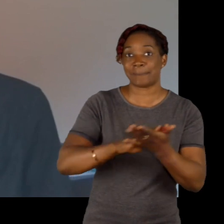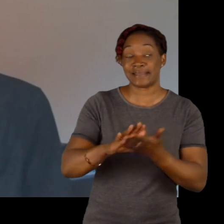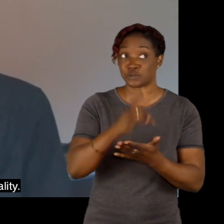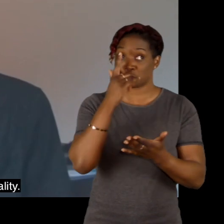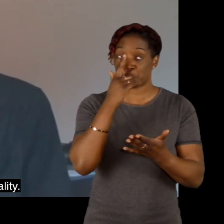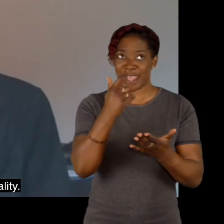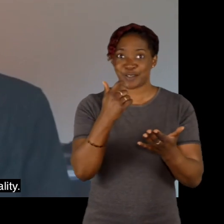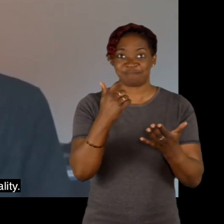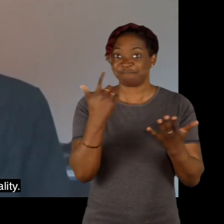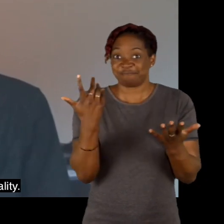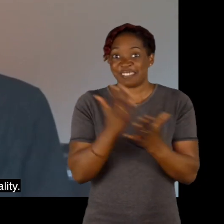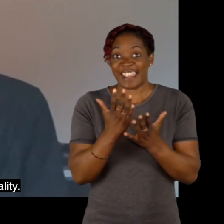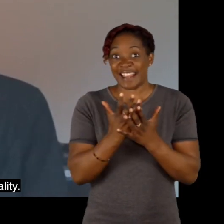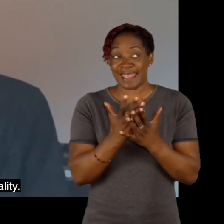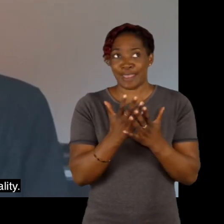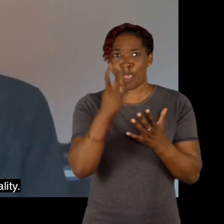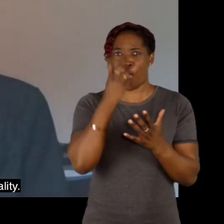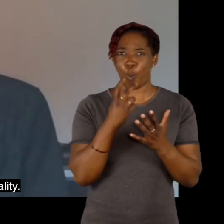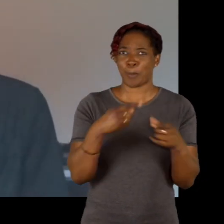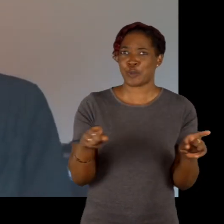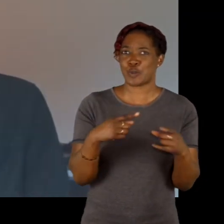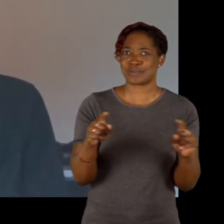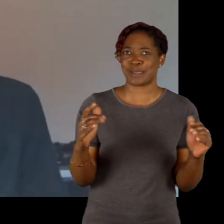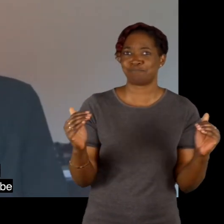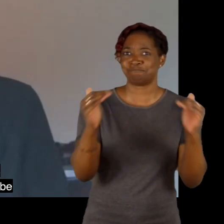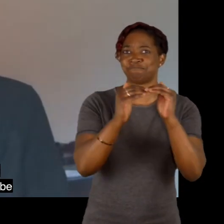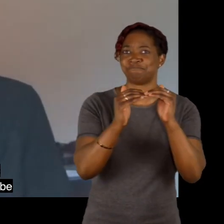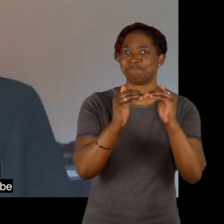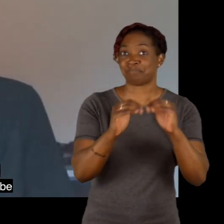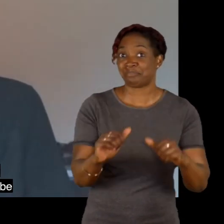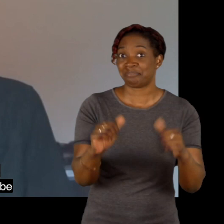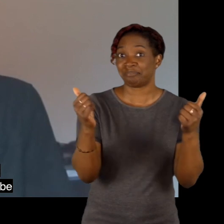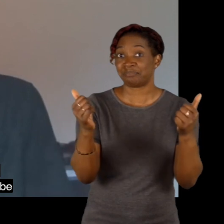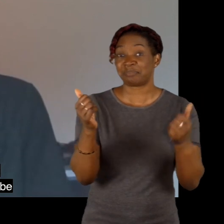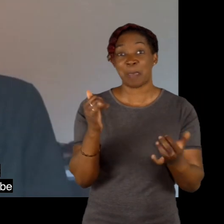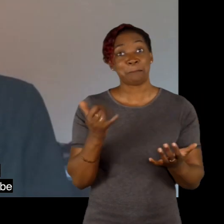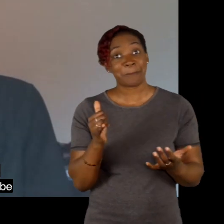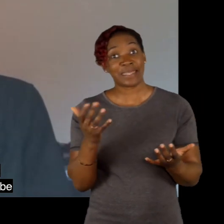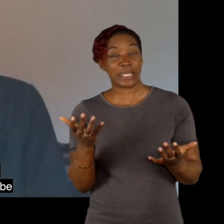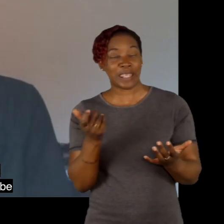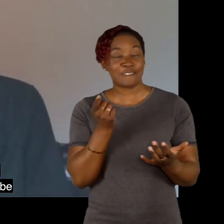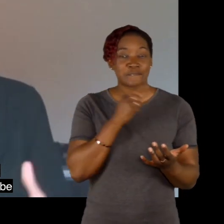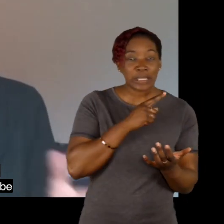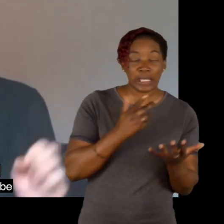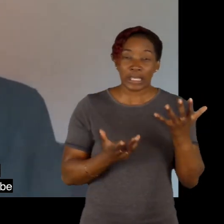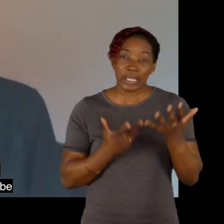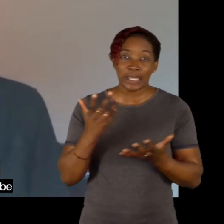white, it has a sort of timeless quality. So in a way, this old music sort of works. It's quite absurd and maybe a little